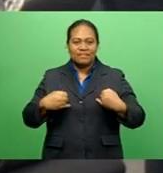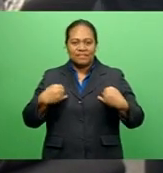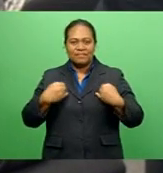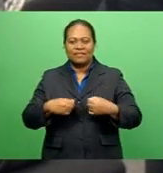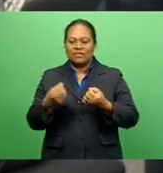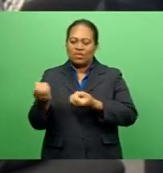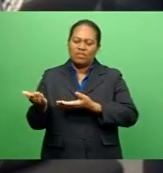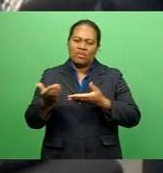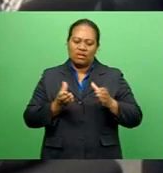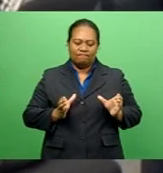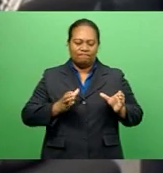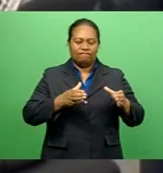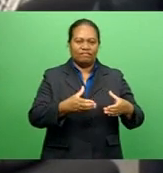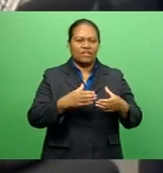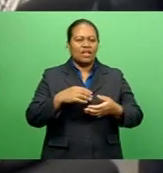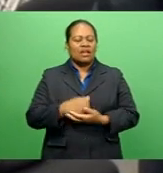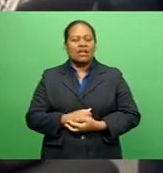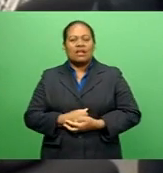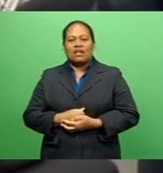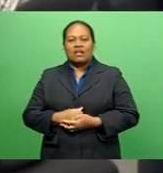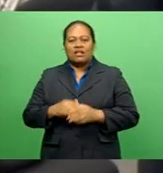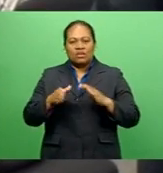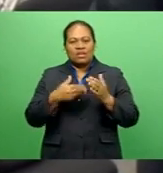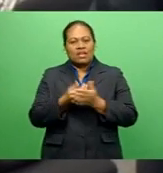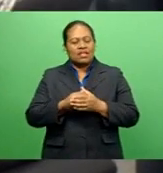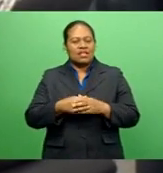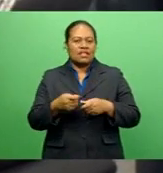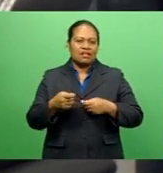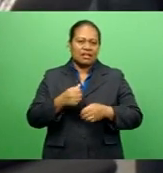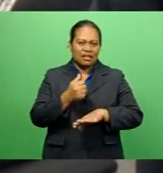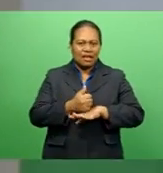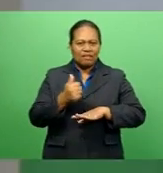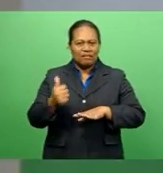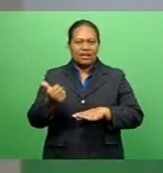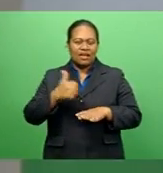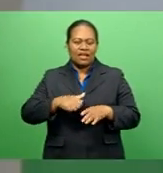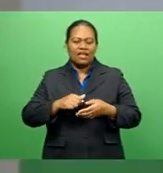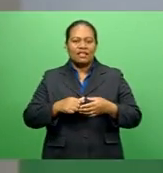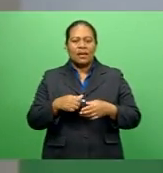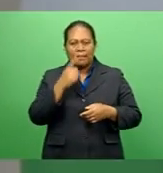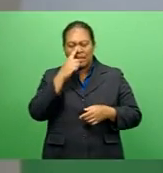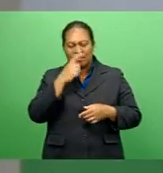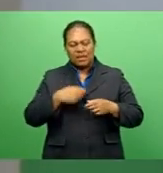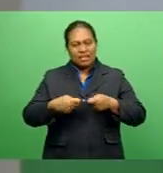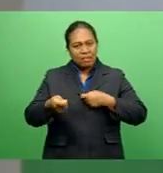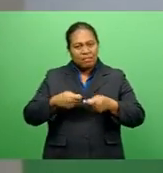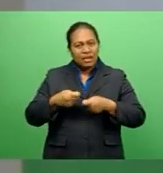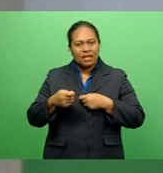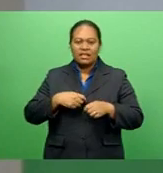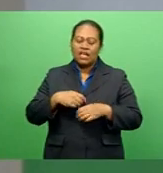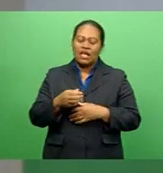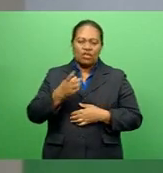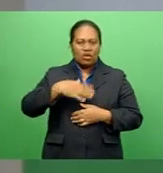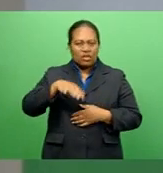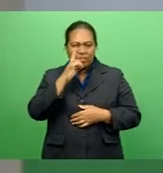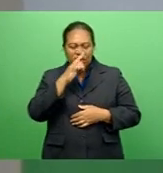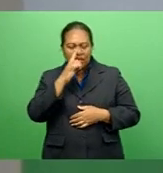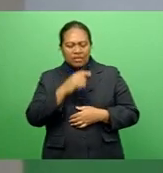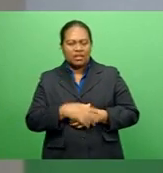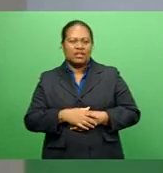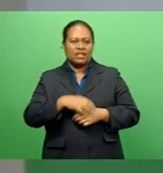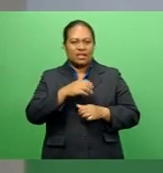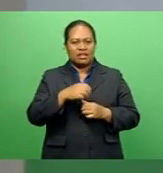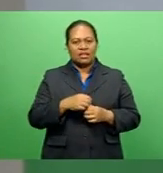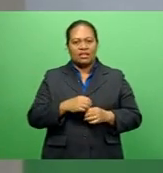to bring together the government, market vendors and market vendor associations, civil society organizations and